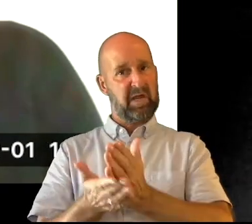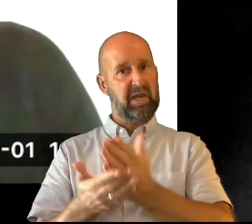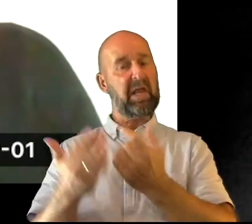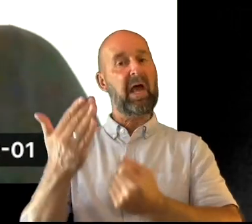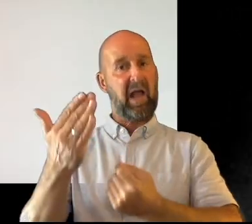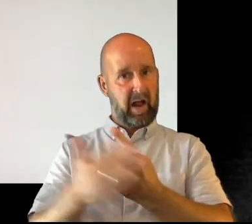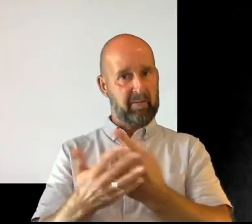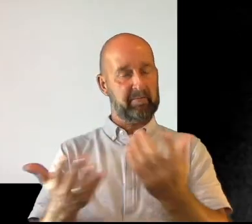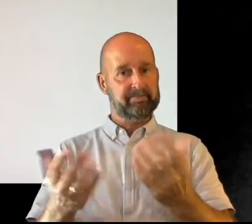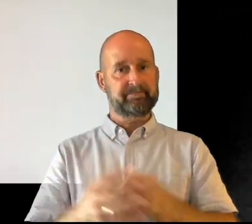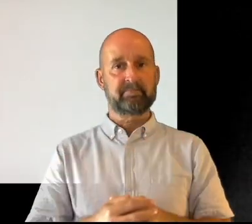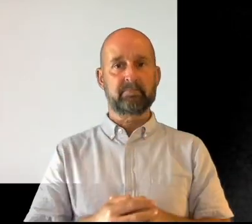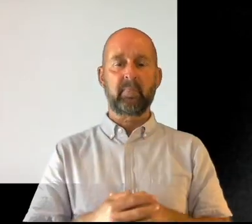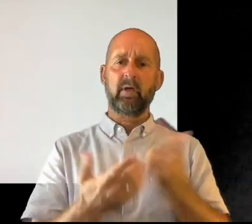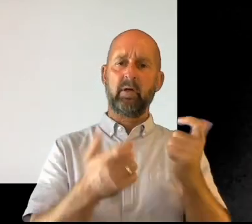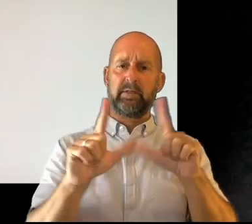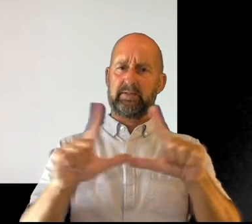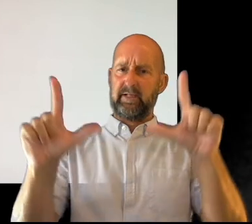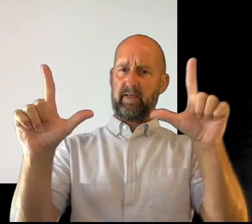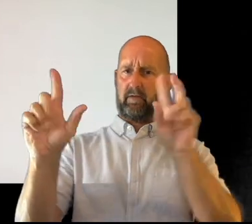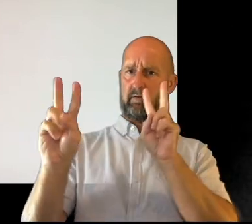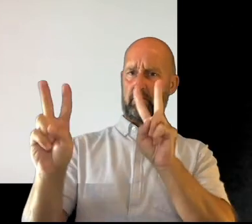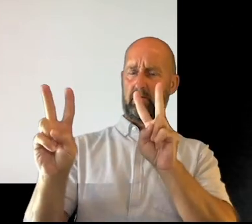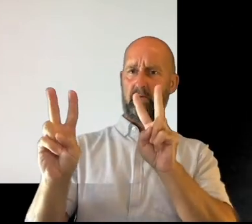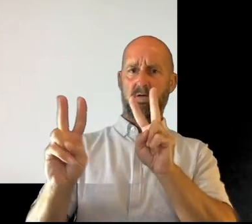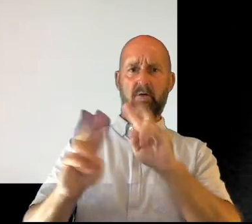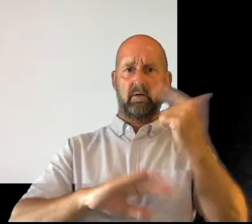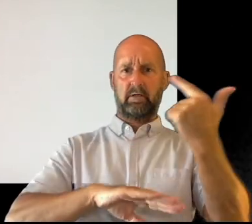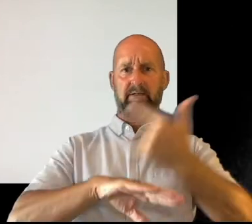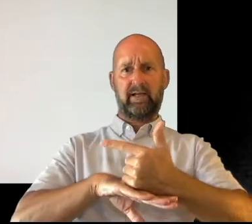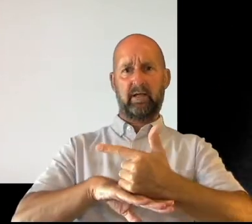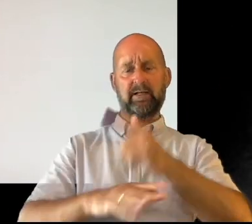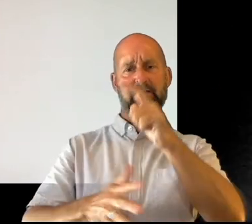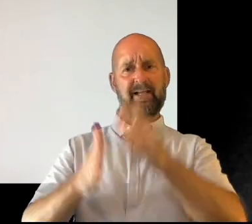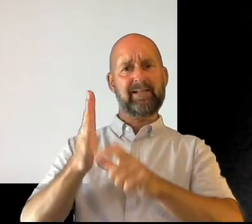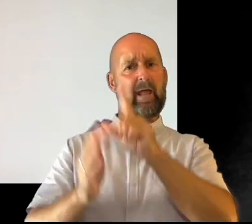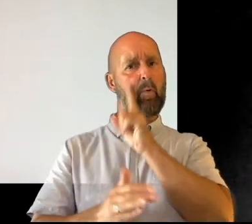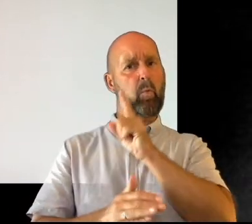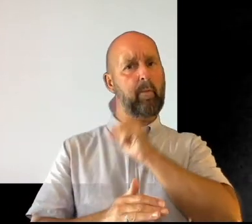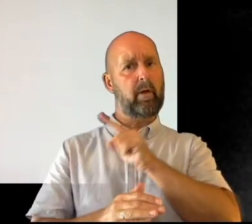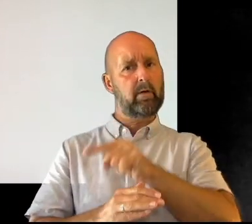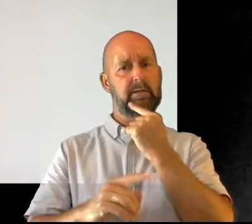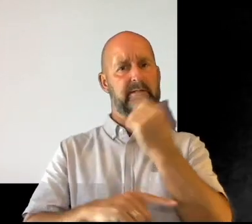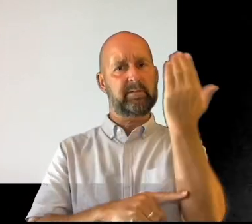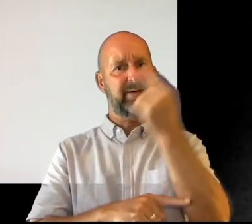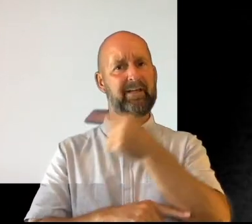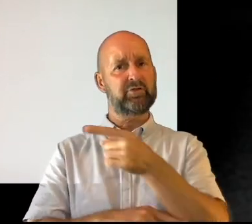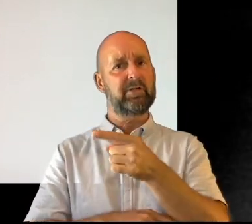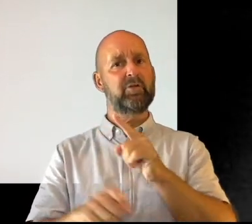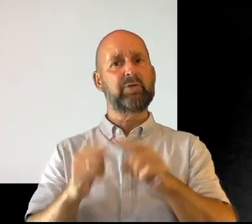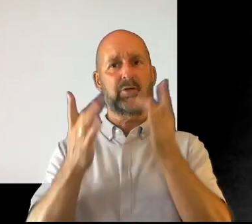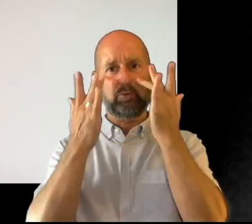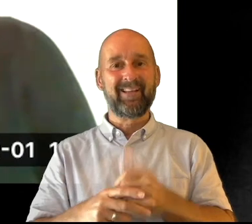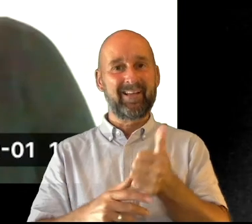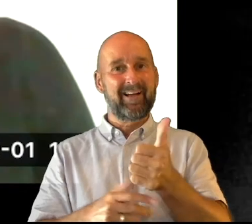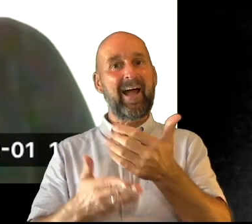been there. Samrah sees a TV with live feed of decoy disabled woman's speech as she is trying to seem